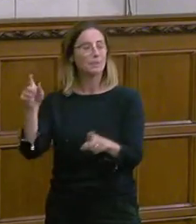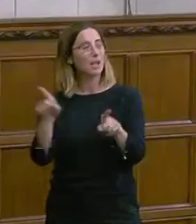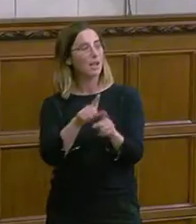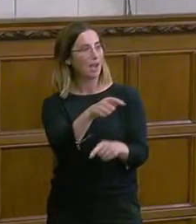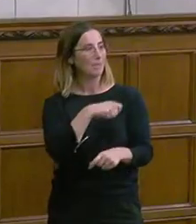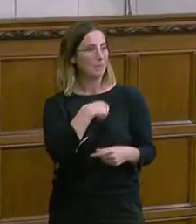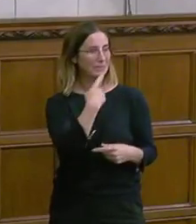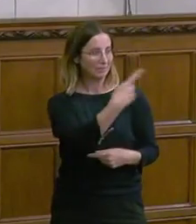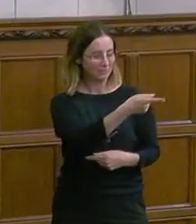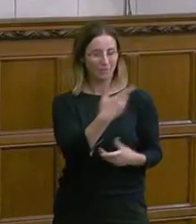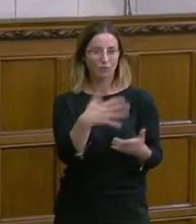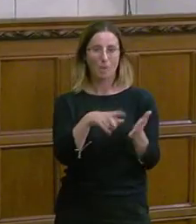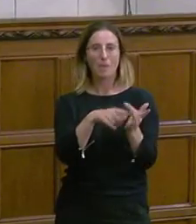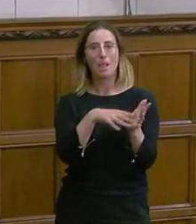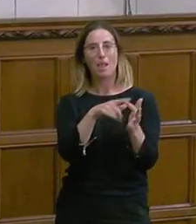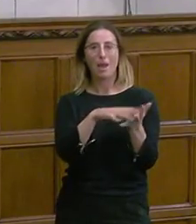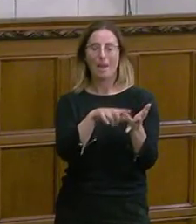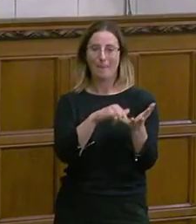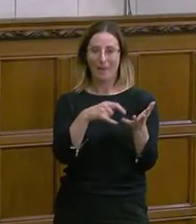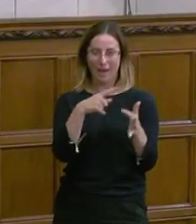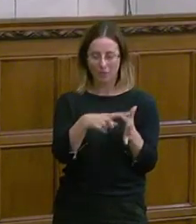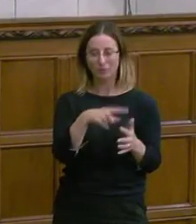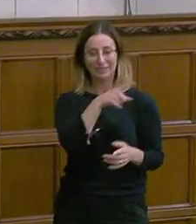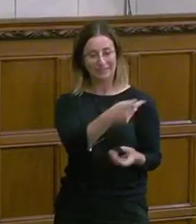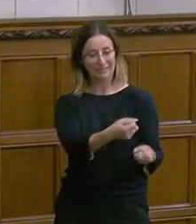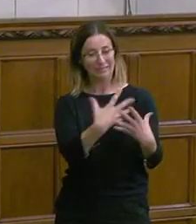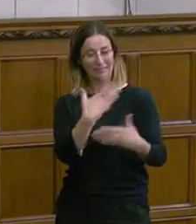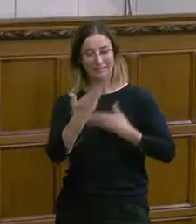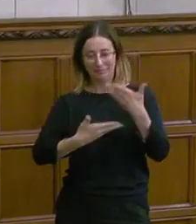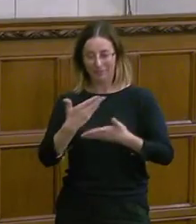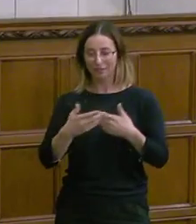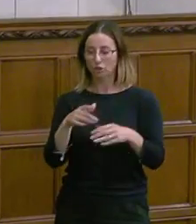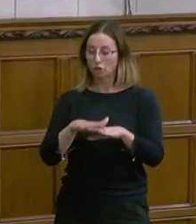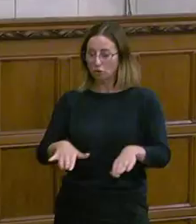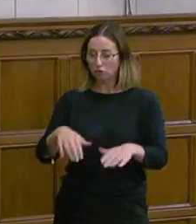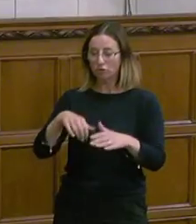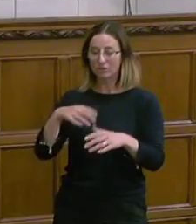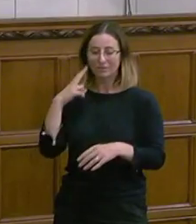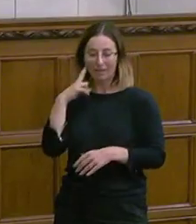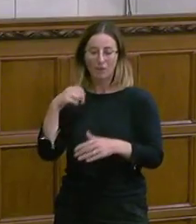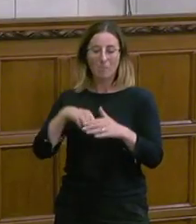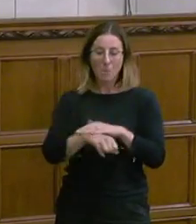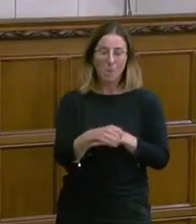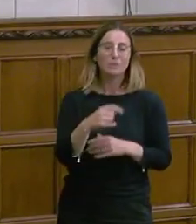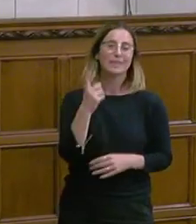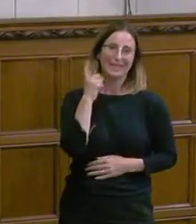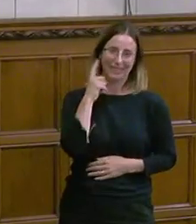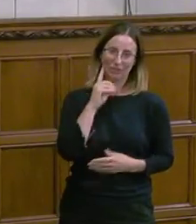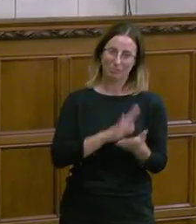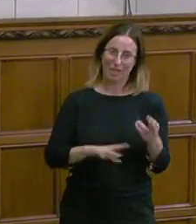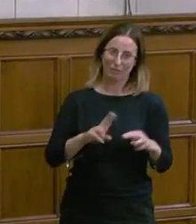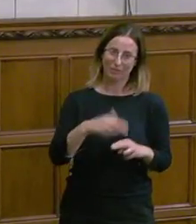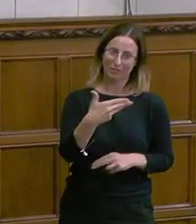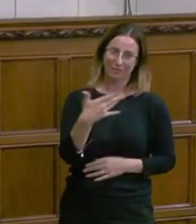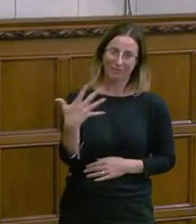the vast majority of deaf children are born to hearing parents who have no prior experience of deafness. That is why